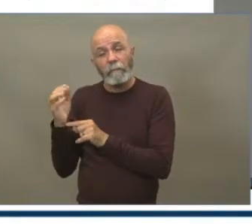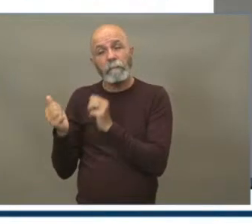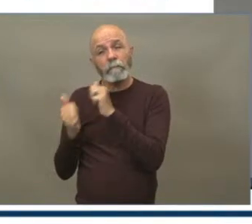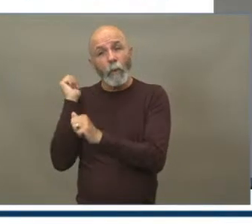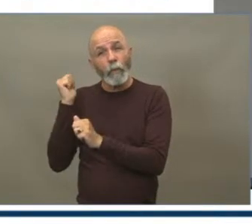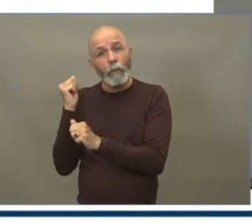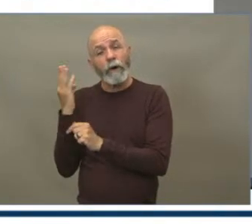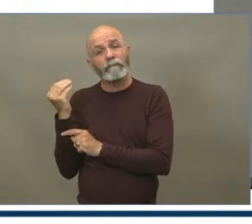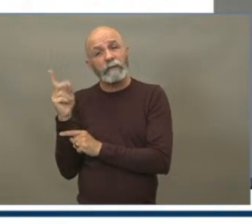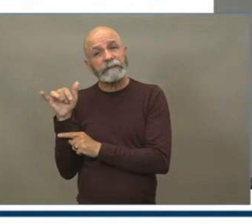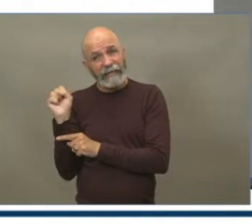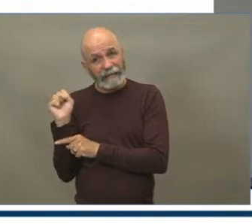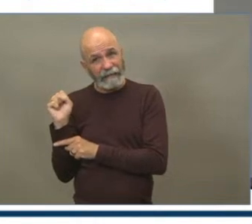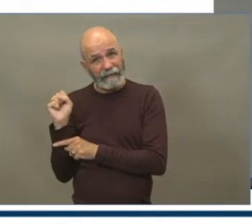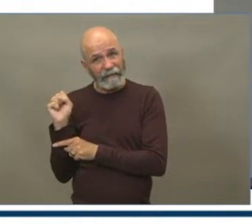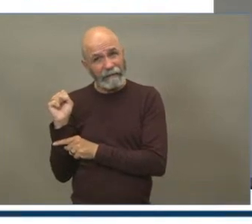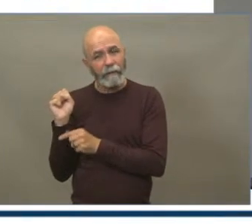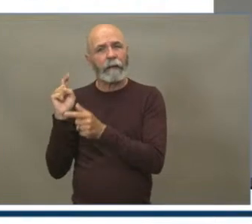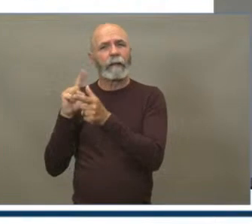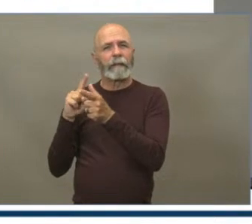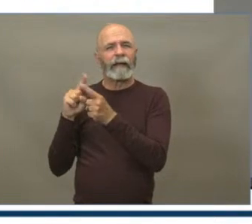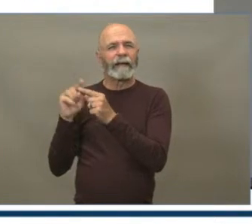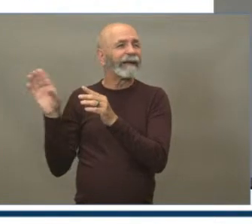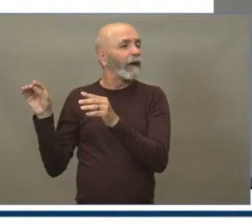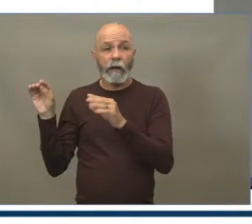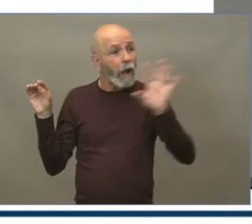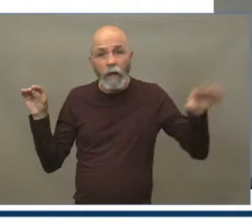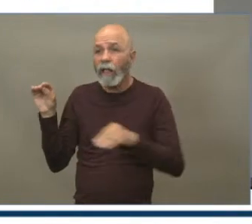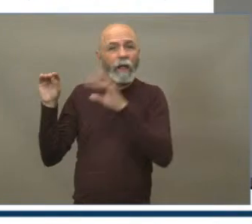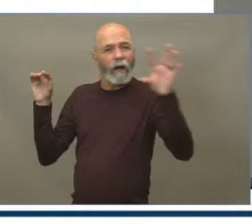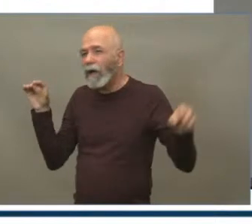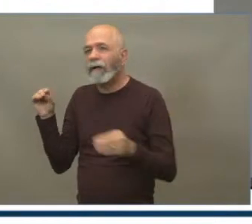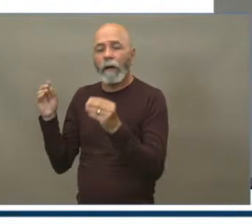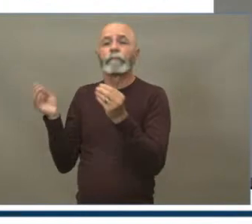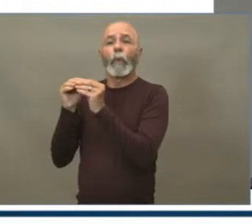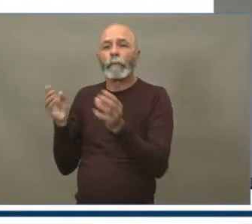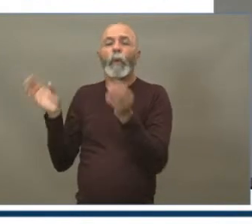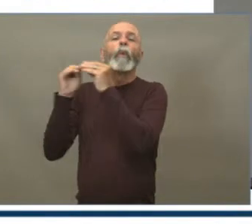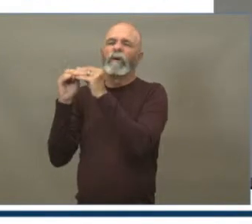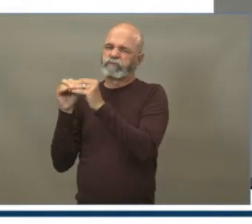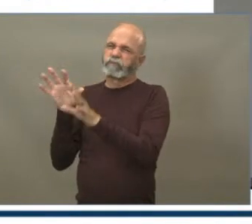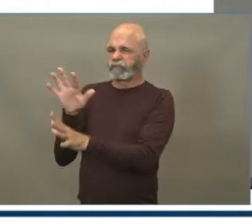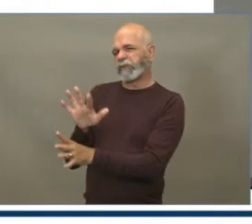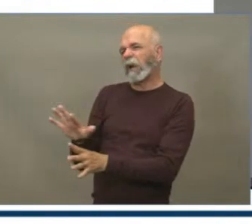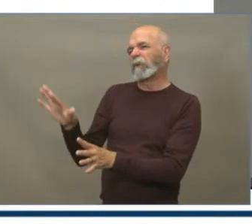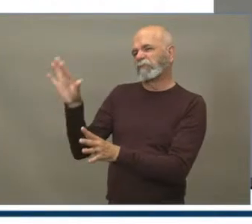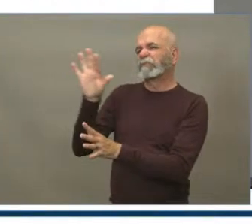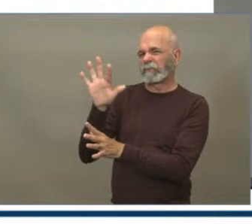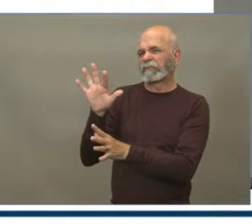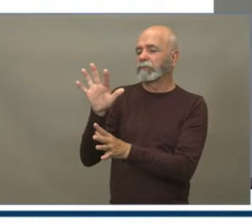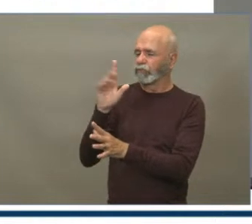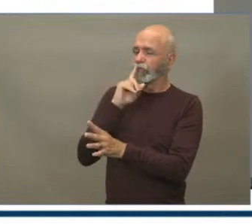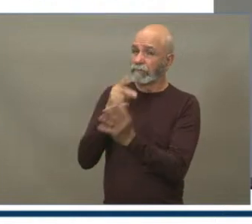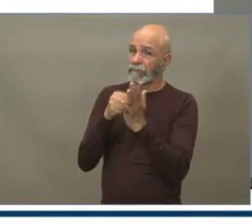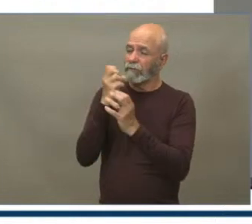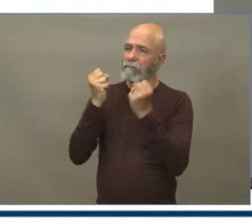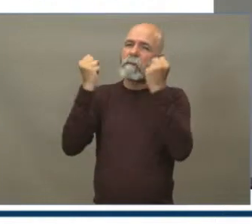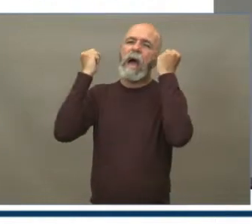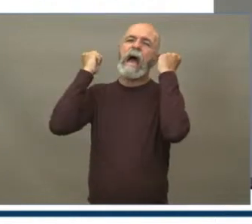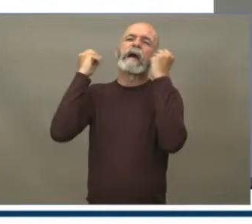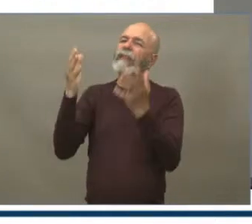14 days, and we've added a number of cases since then. So we're in the many thousands of people, I'm sure, that are isolating because of